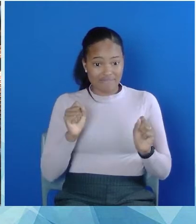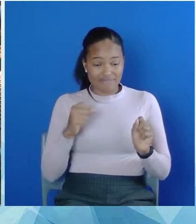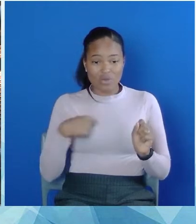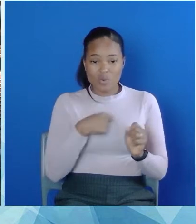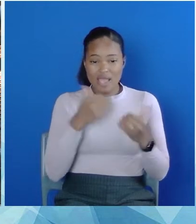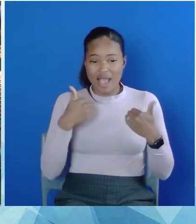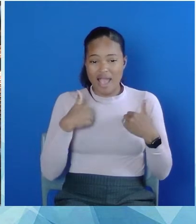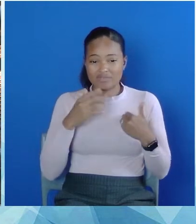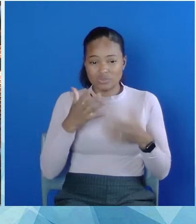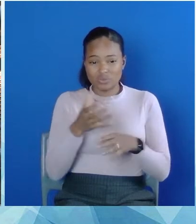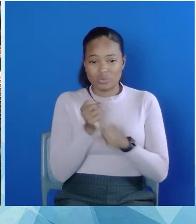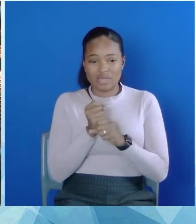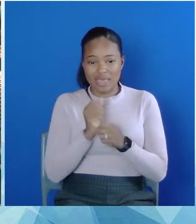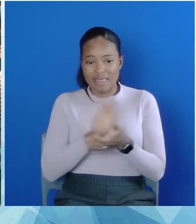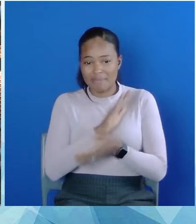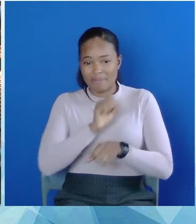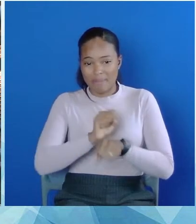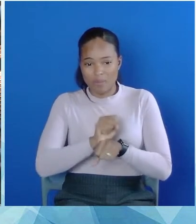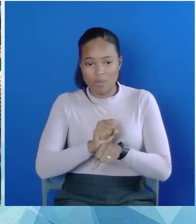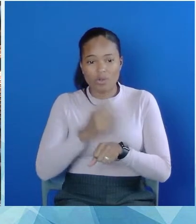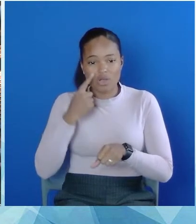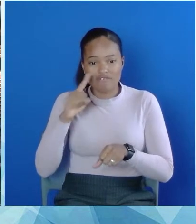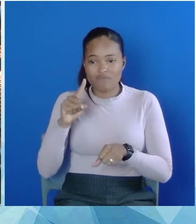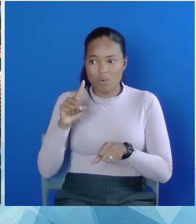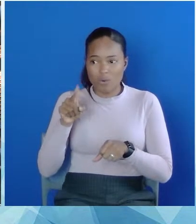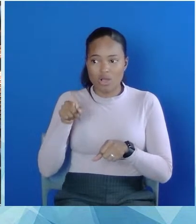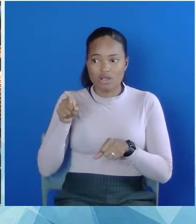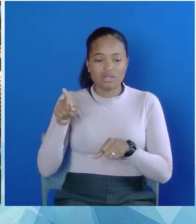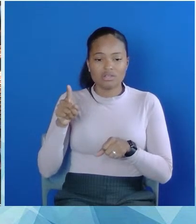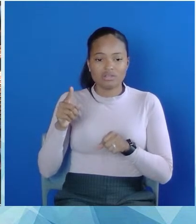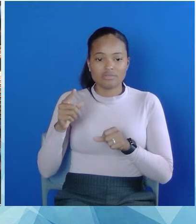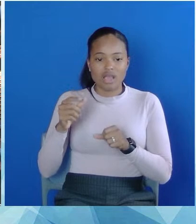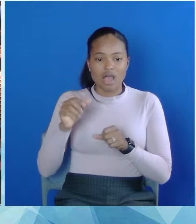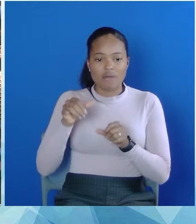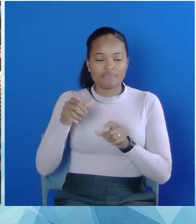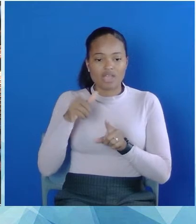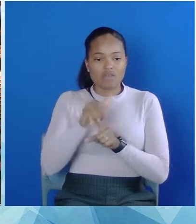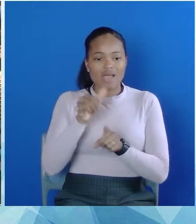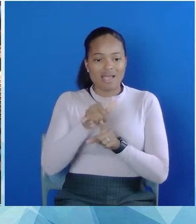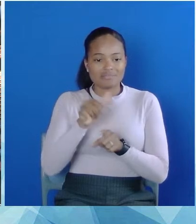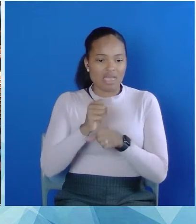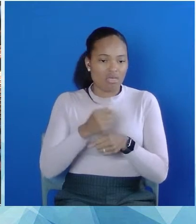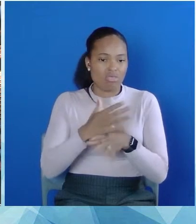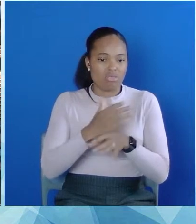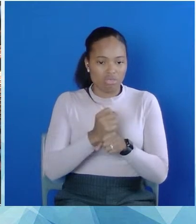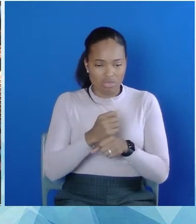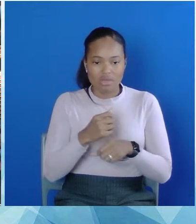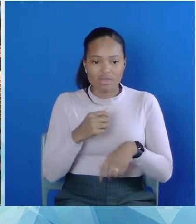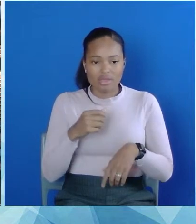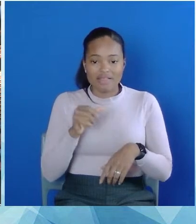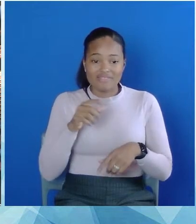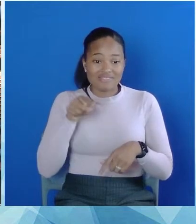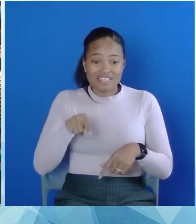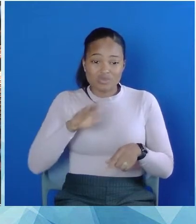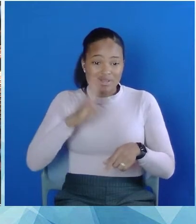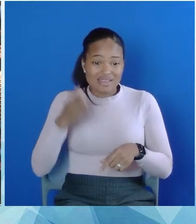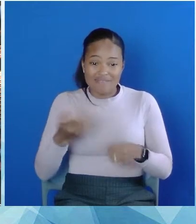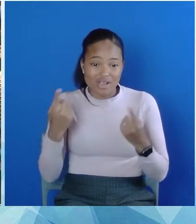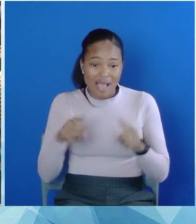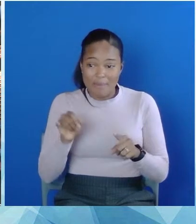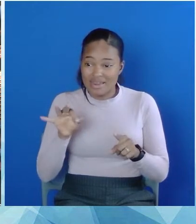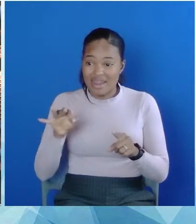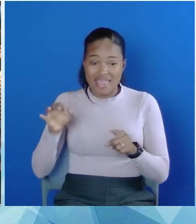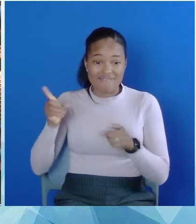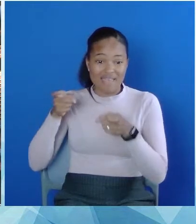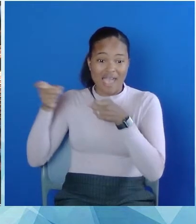so that my son could go to school and be safe. This should never have happened if Annette Reitman would have responded fast and put her on an